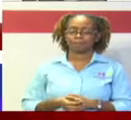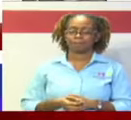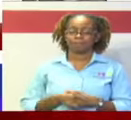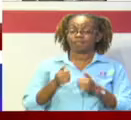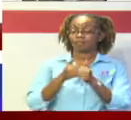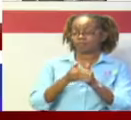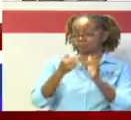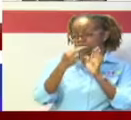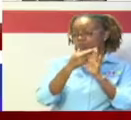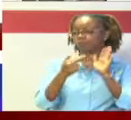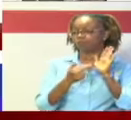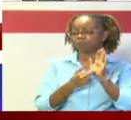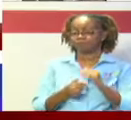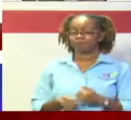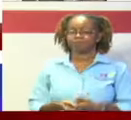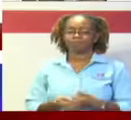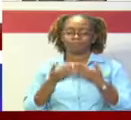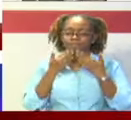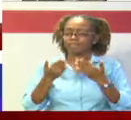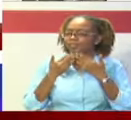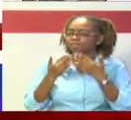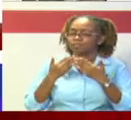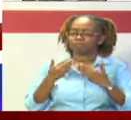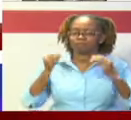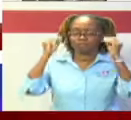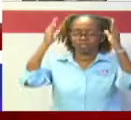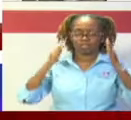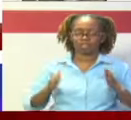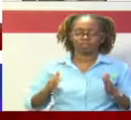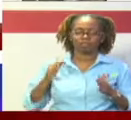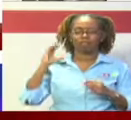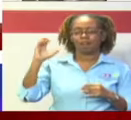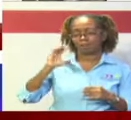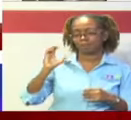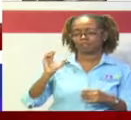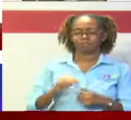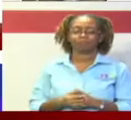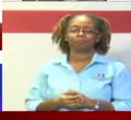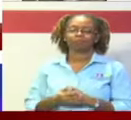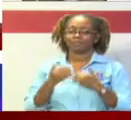invite 103 FM to field your two questions. Good morning.